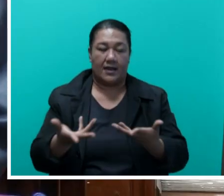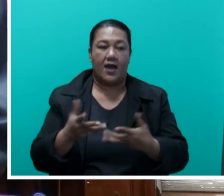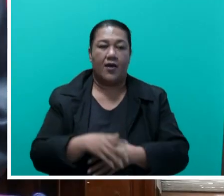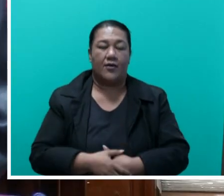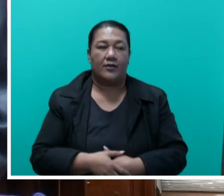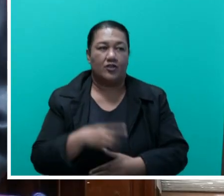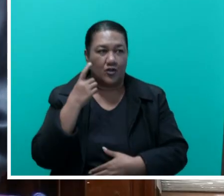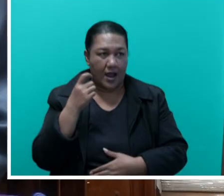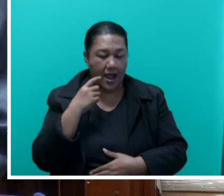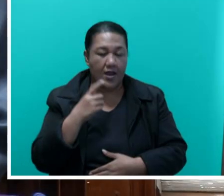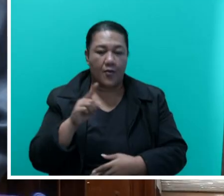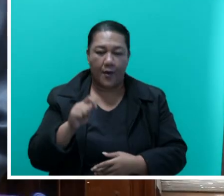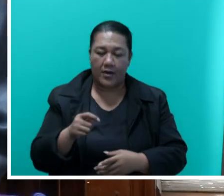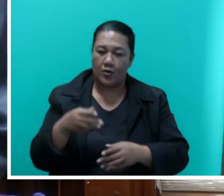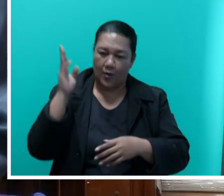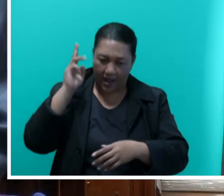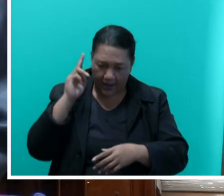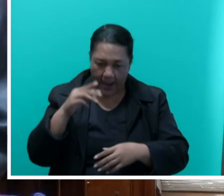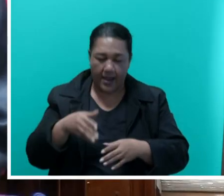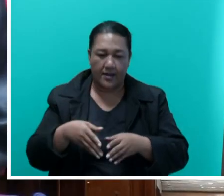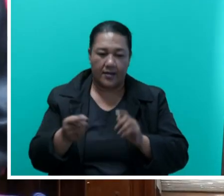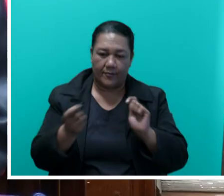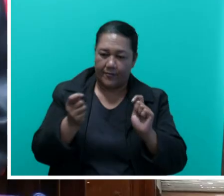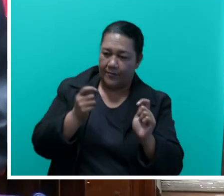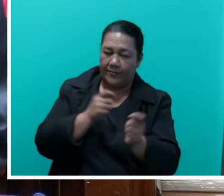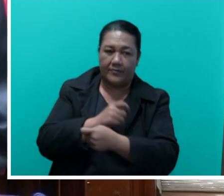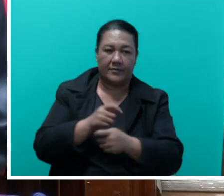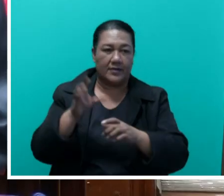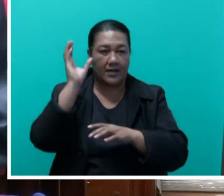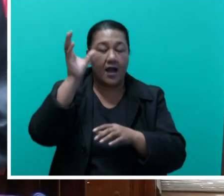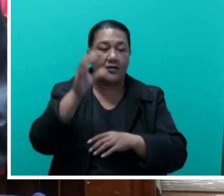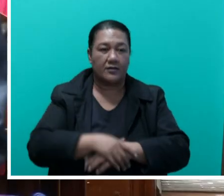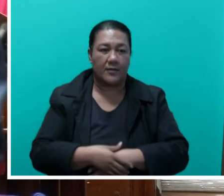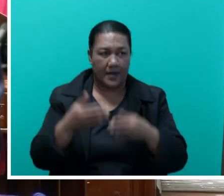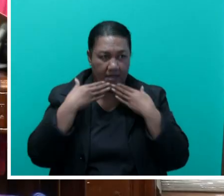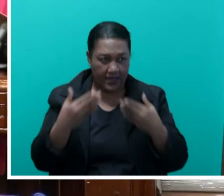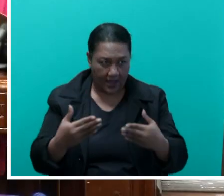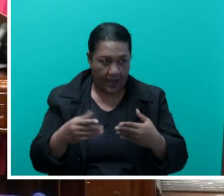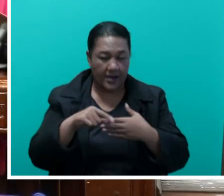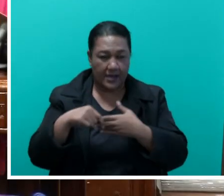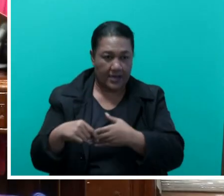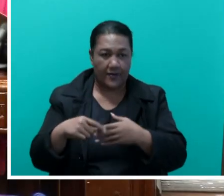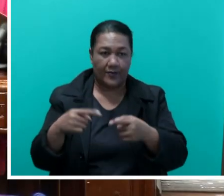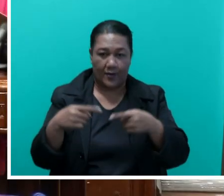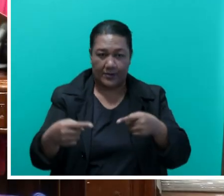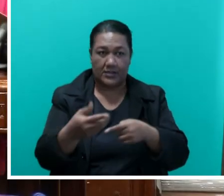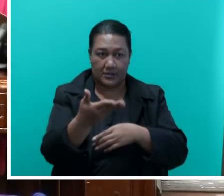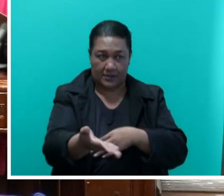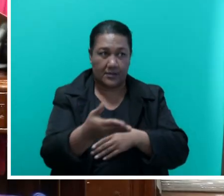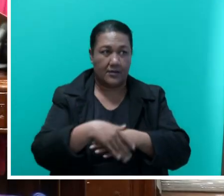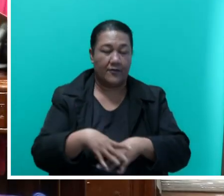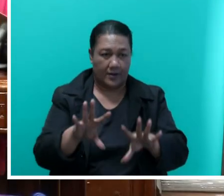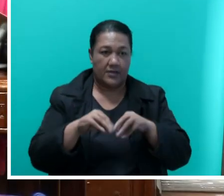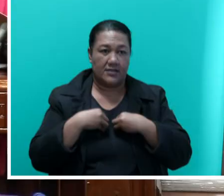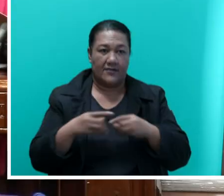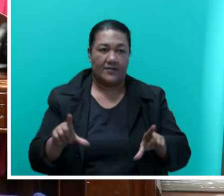virtual reconstruction of the country. And I thank the Honourable Leader of the Opposition for accepting that